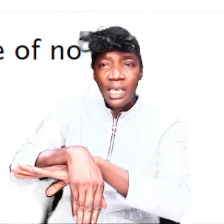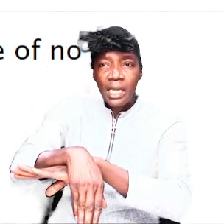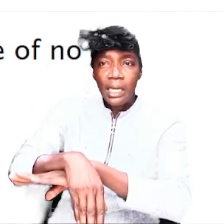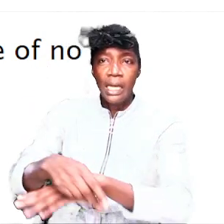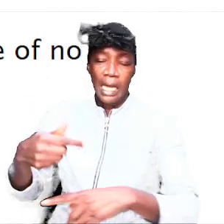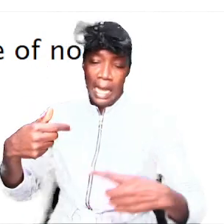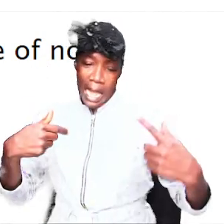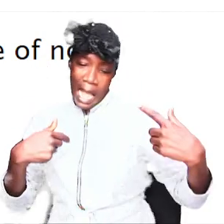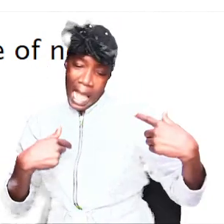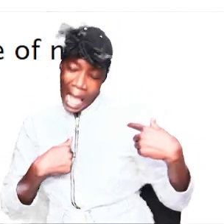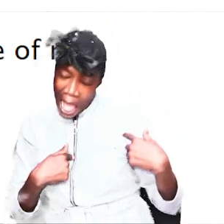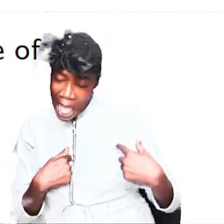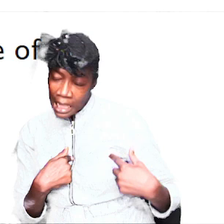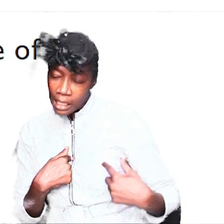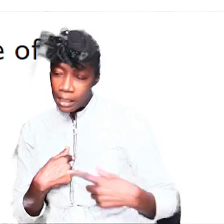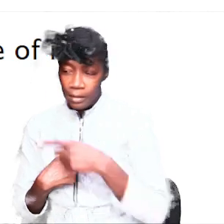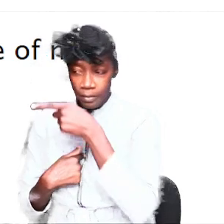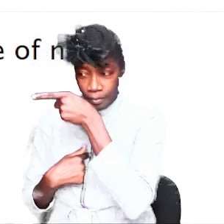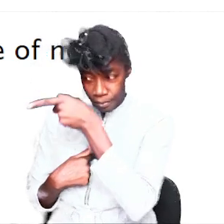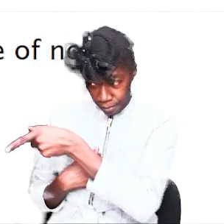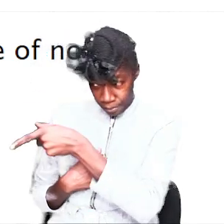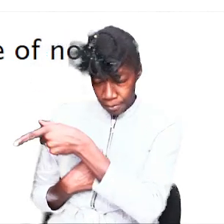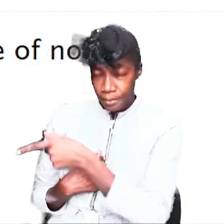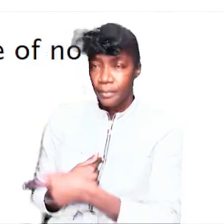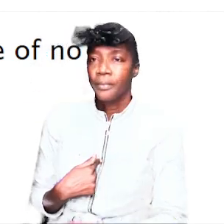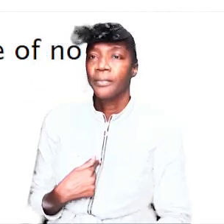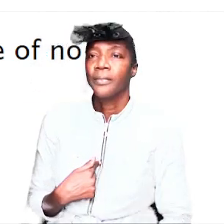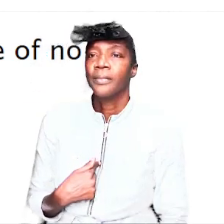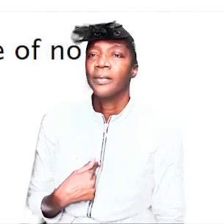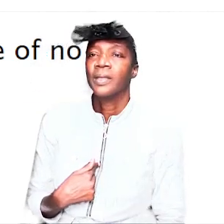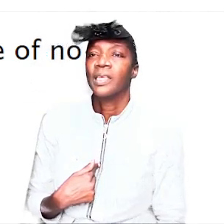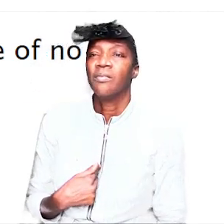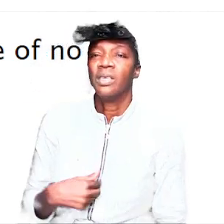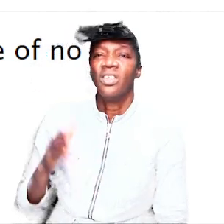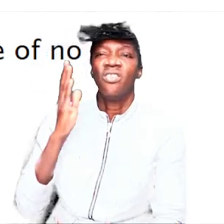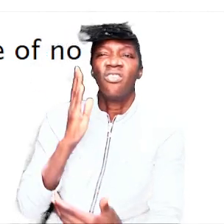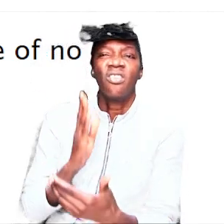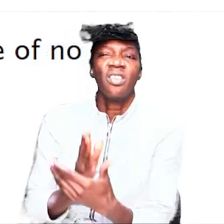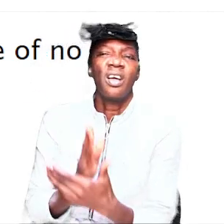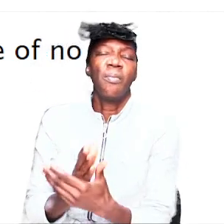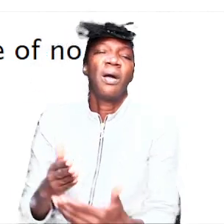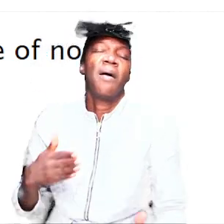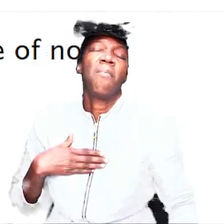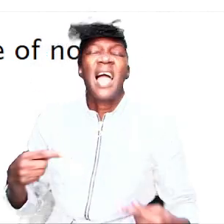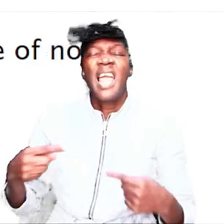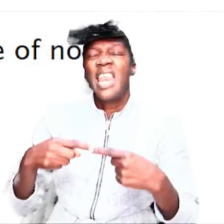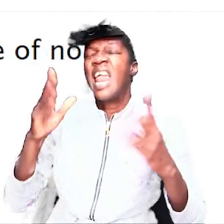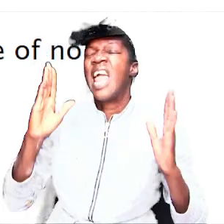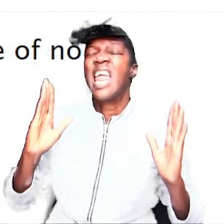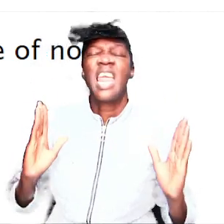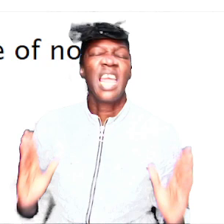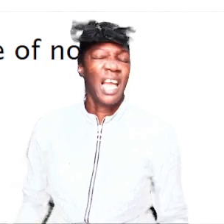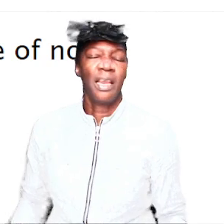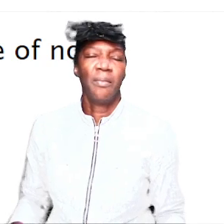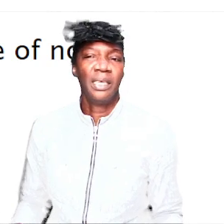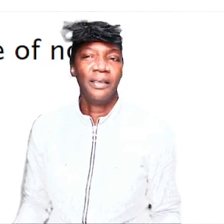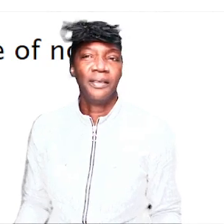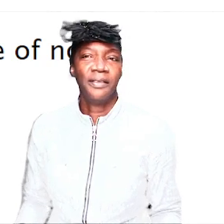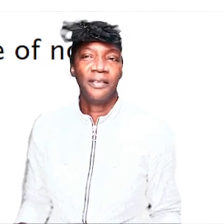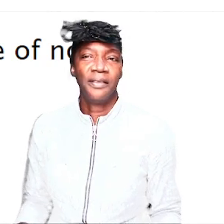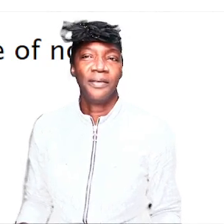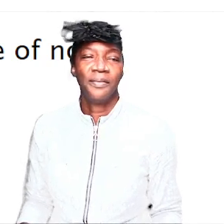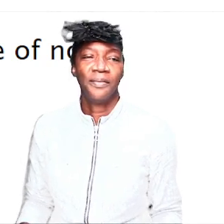I am avenged of mine enemies. All right.